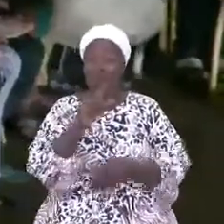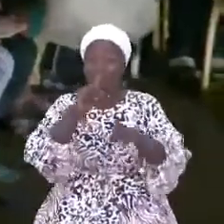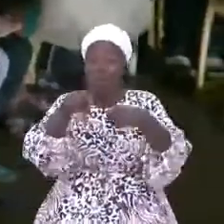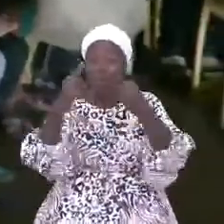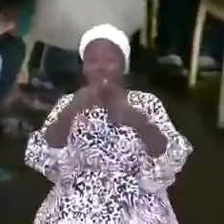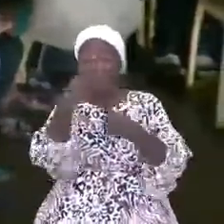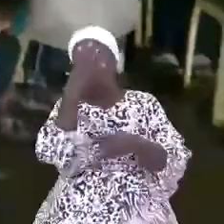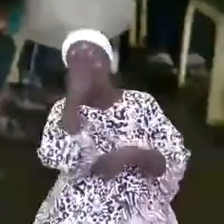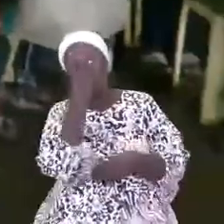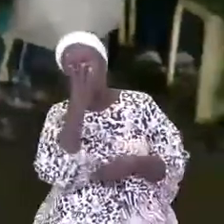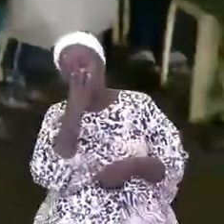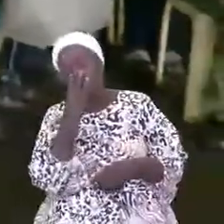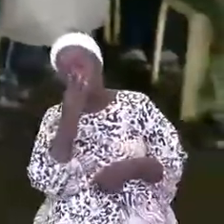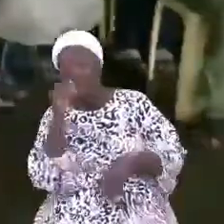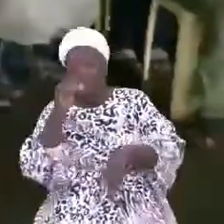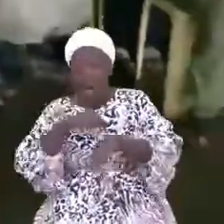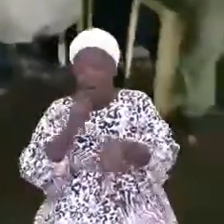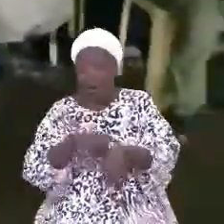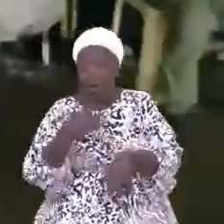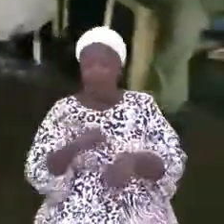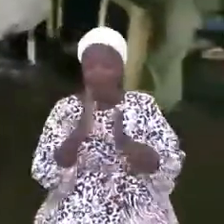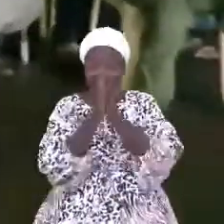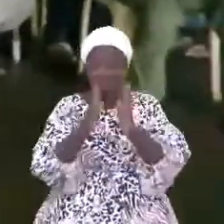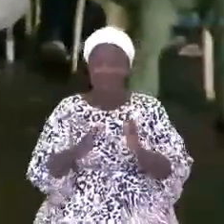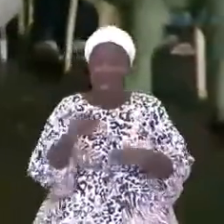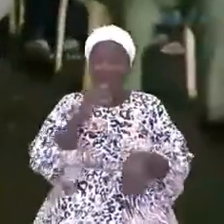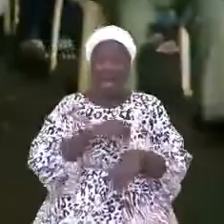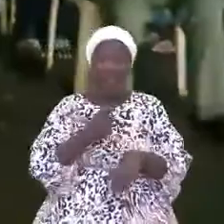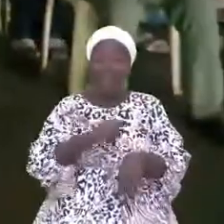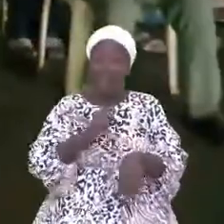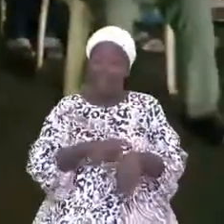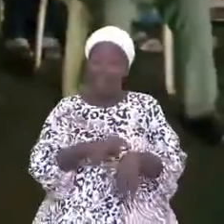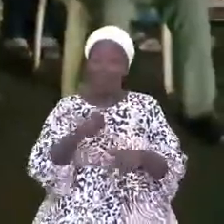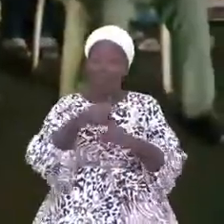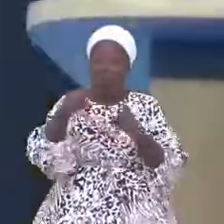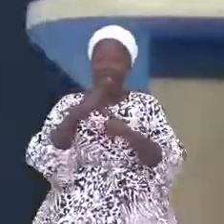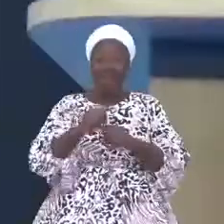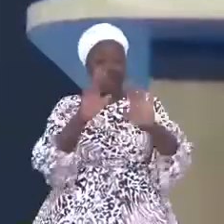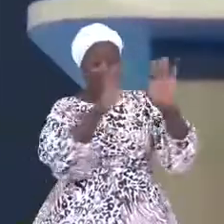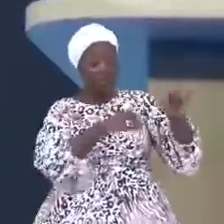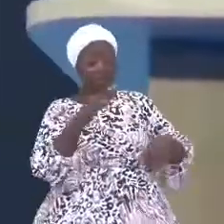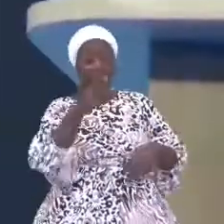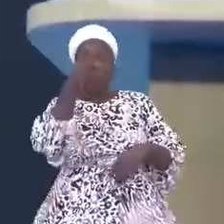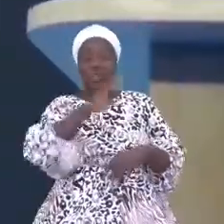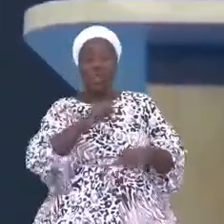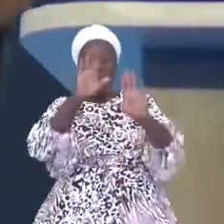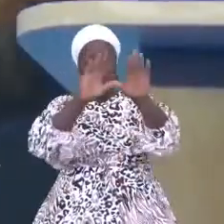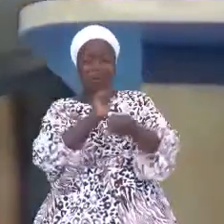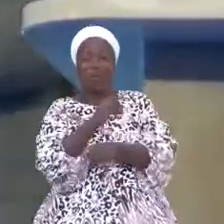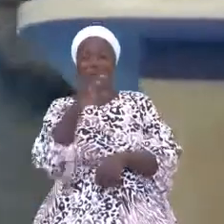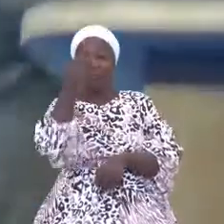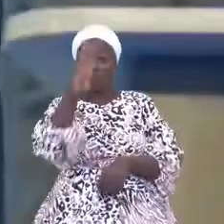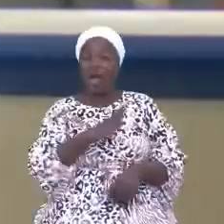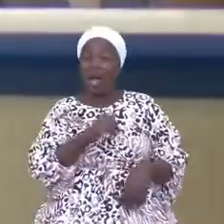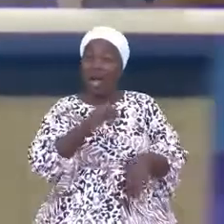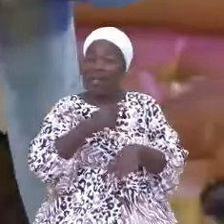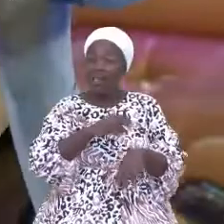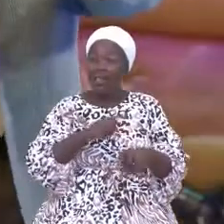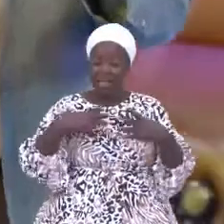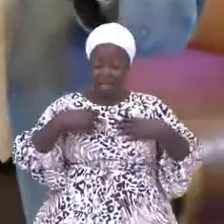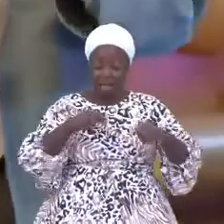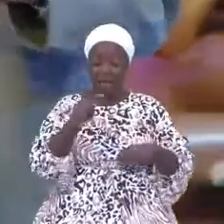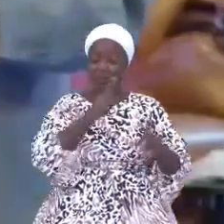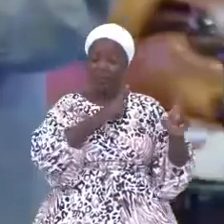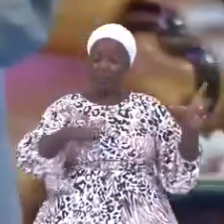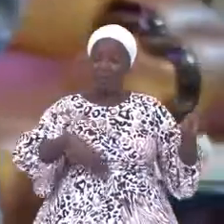sleep at the time of prayer, at the time when the mercy of God, the miracle of God, and the healing of God,